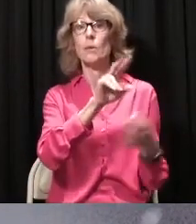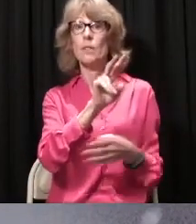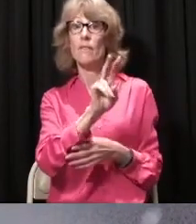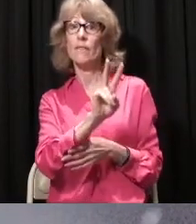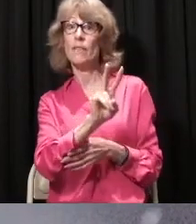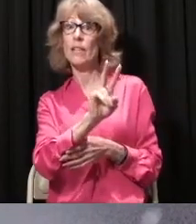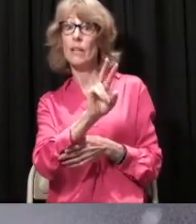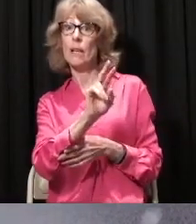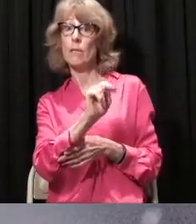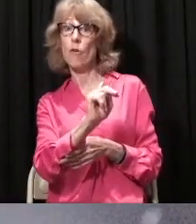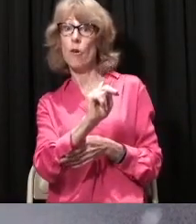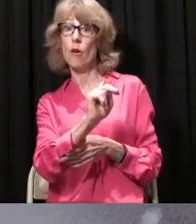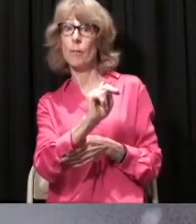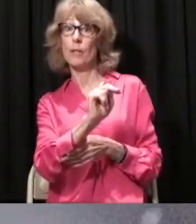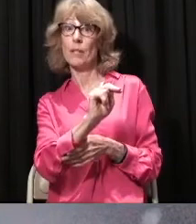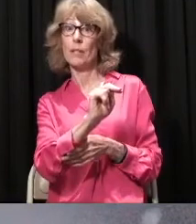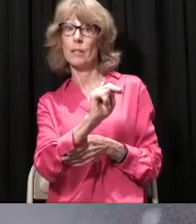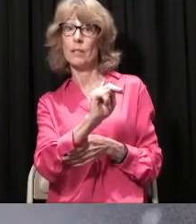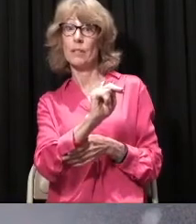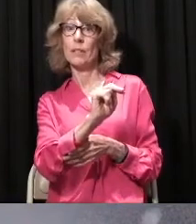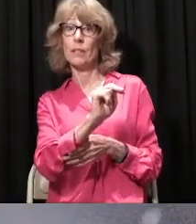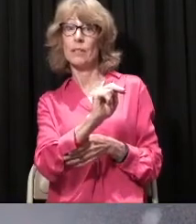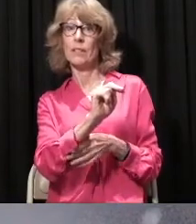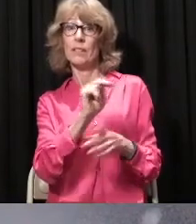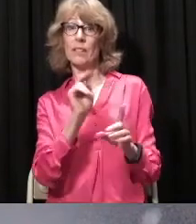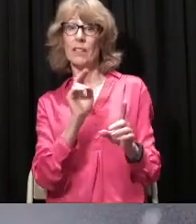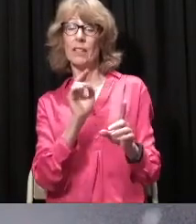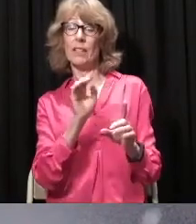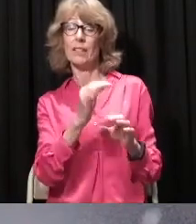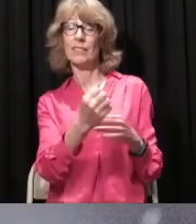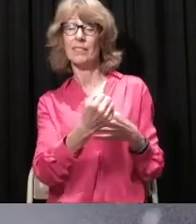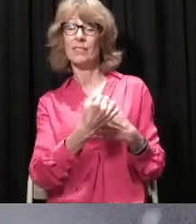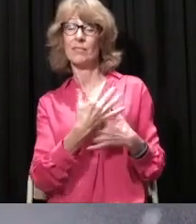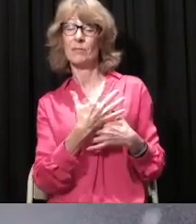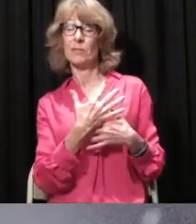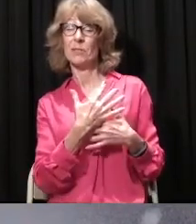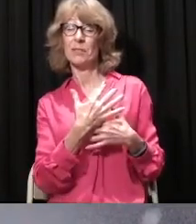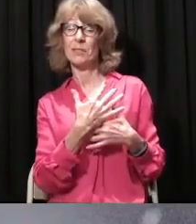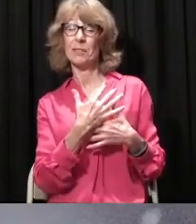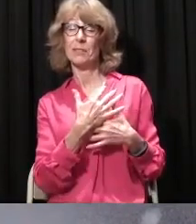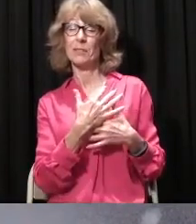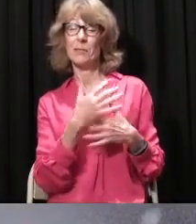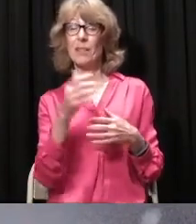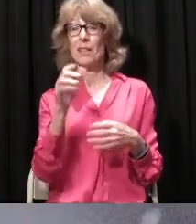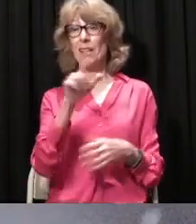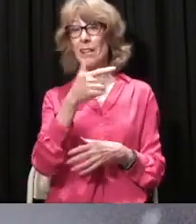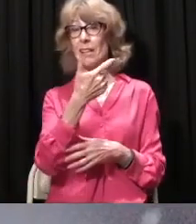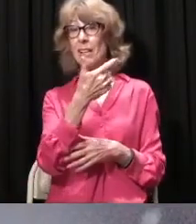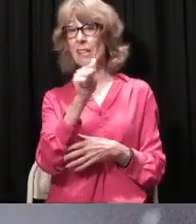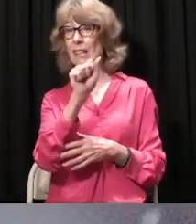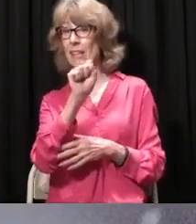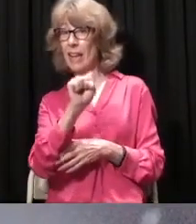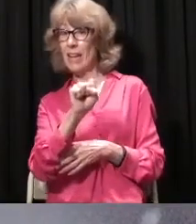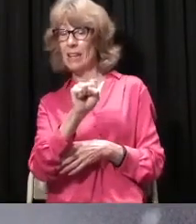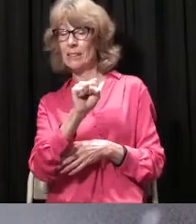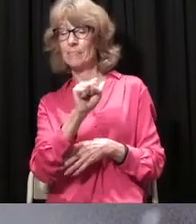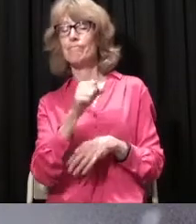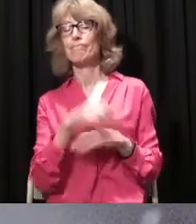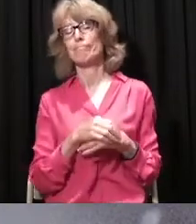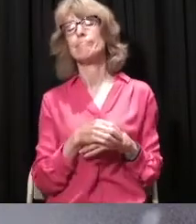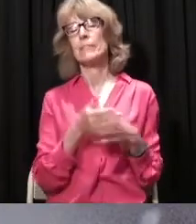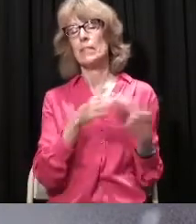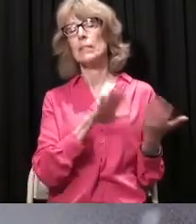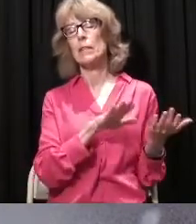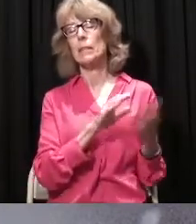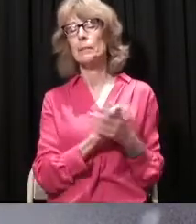man because he didn't have any gratitude regrets. And so that's the big thing I'm trying to get through to you this morning